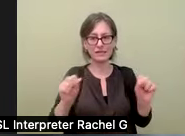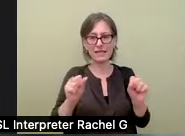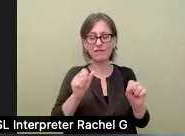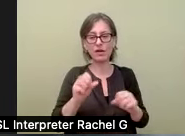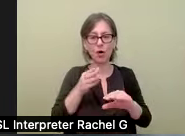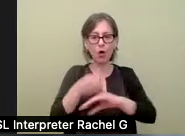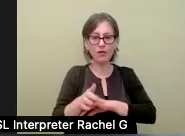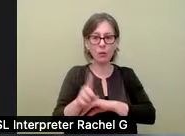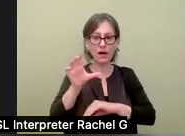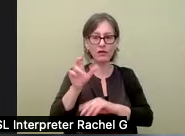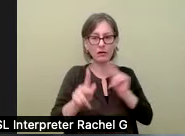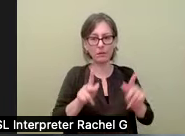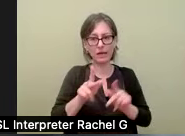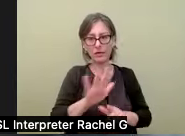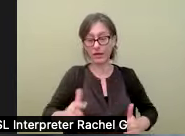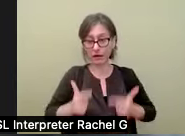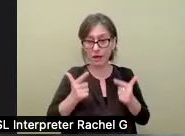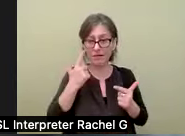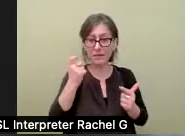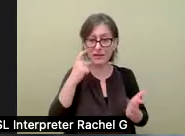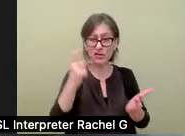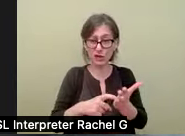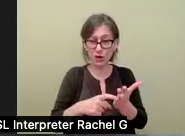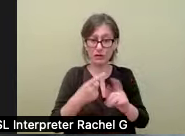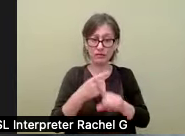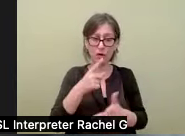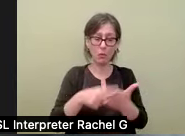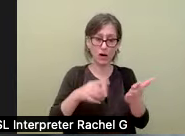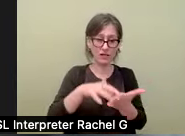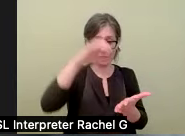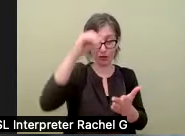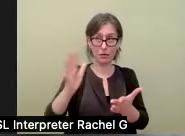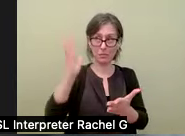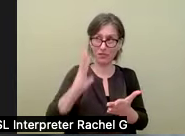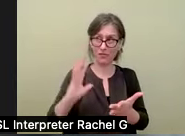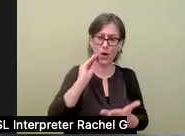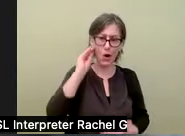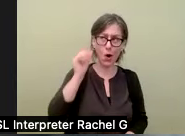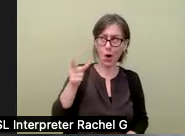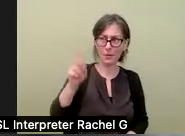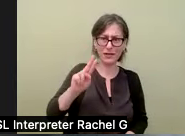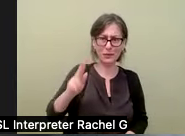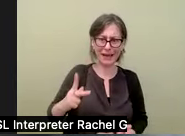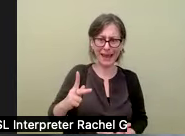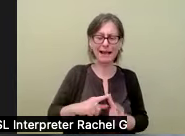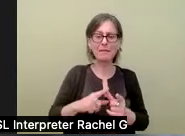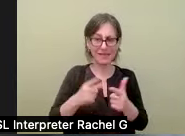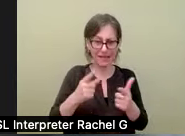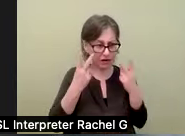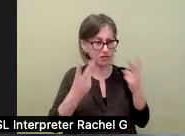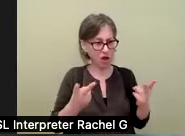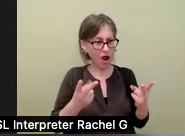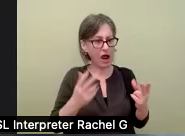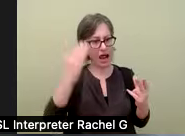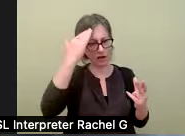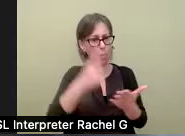because she noticed something that she had learned about back home in England and knew what to do and how to act. So